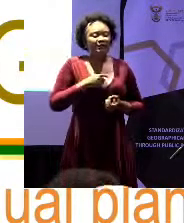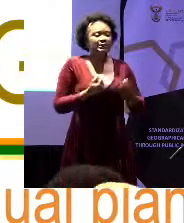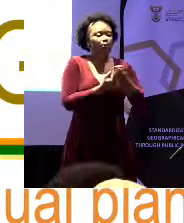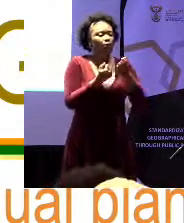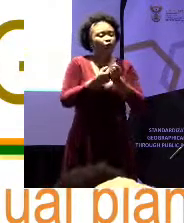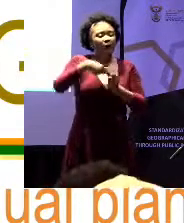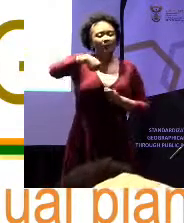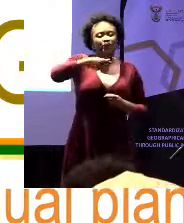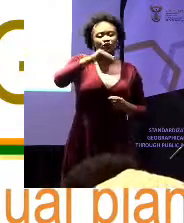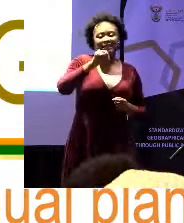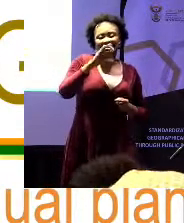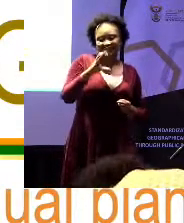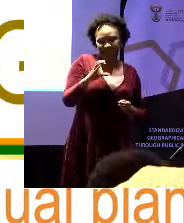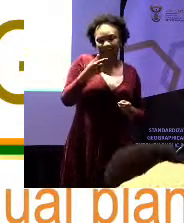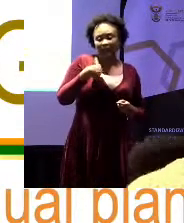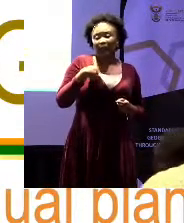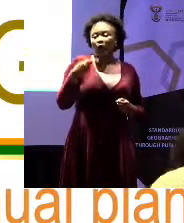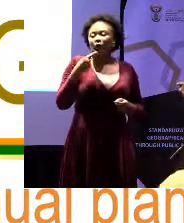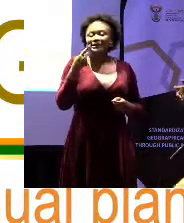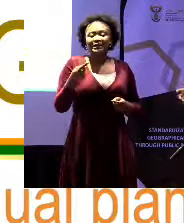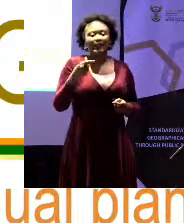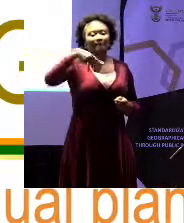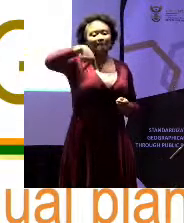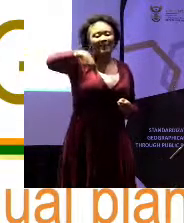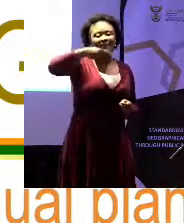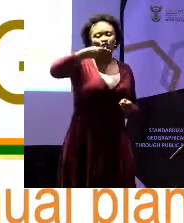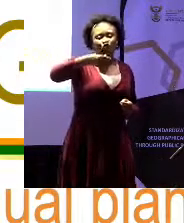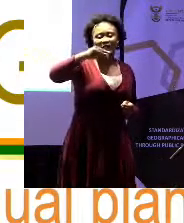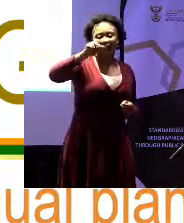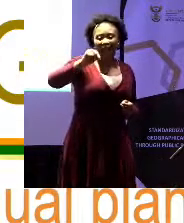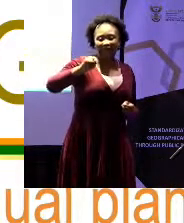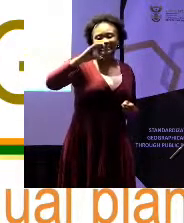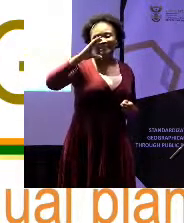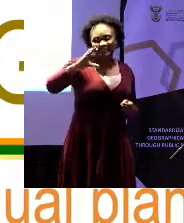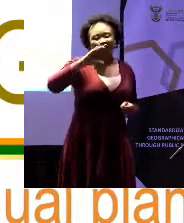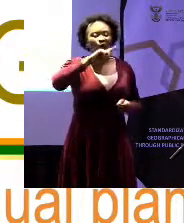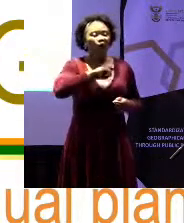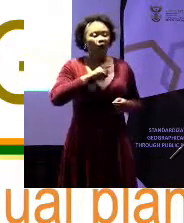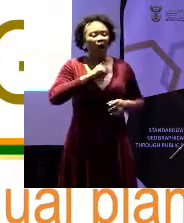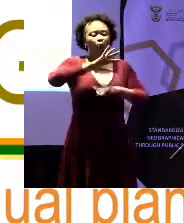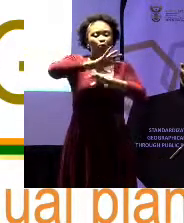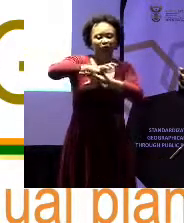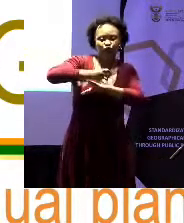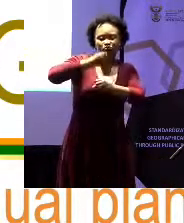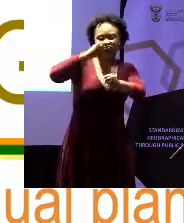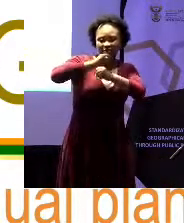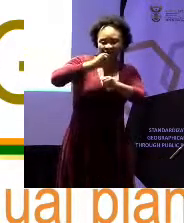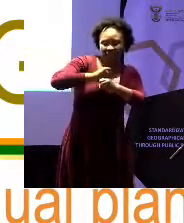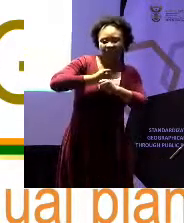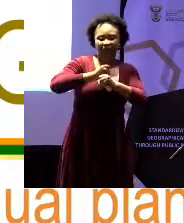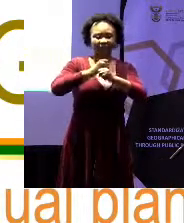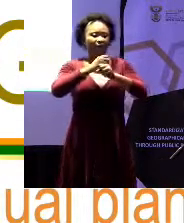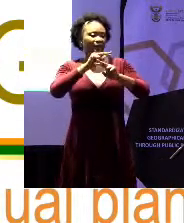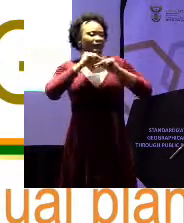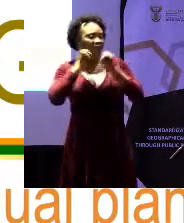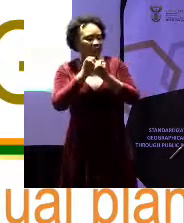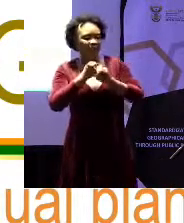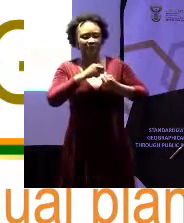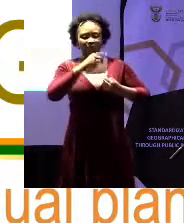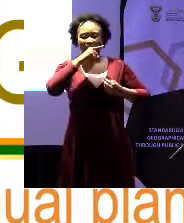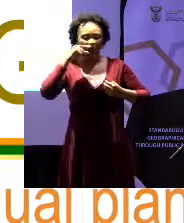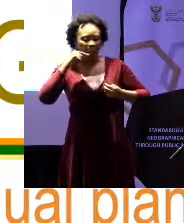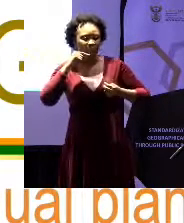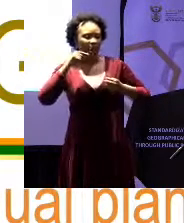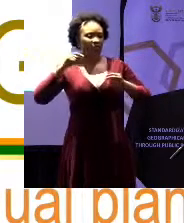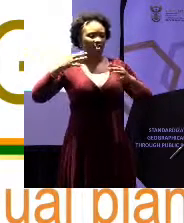I now always refer to PGNCs because they say Provincial Geographical Names Committee. It's quite a mouthful, I'm sure you will agree. So